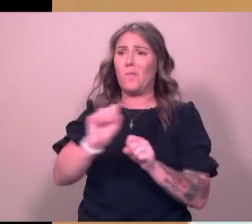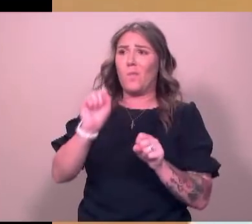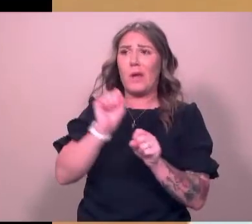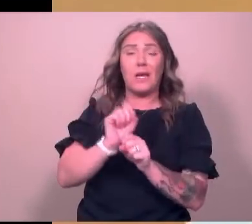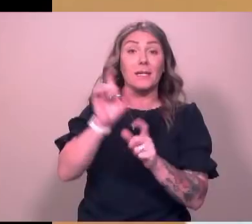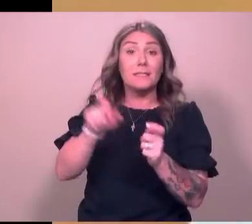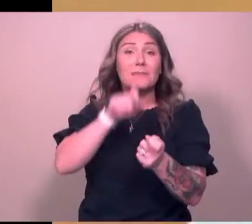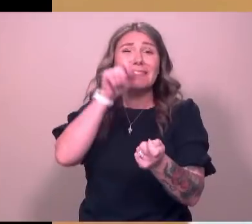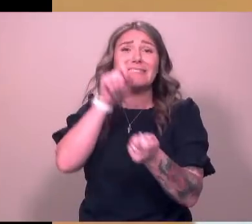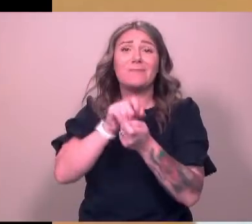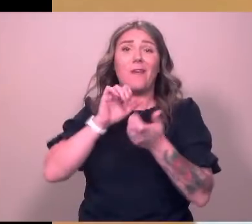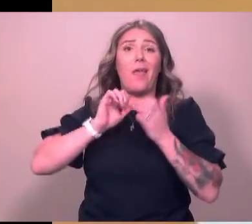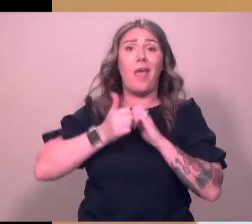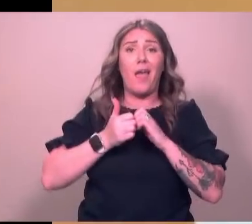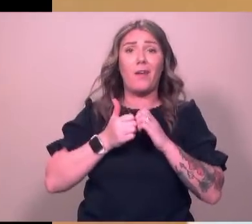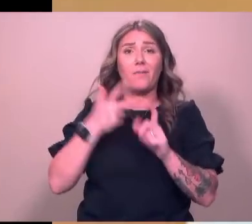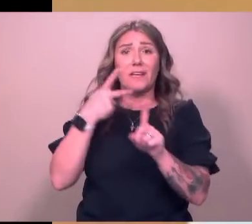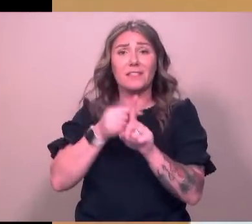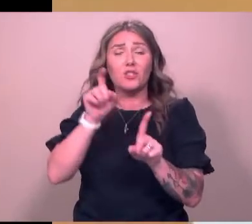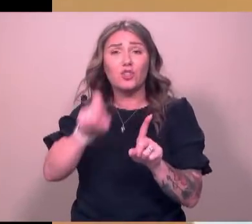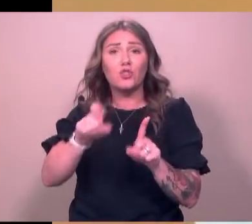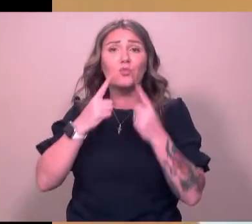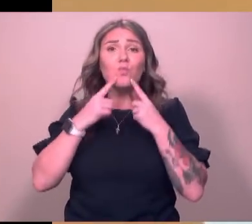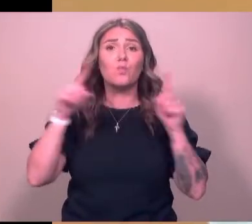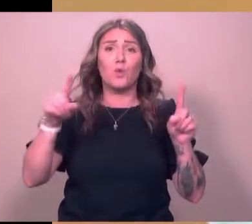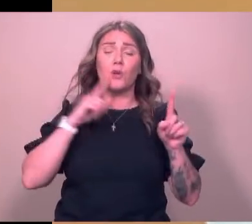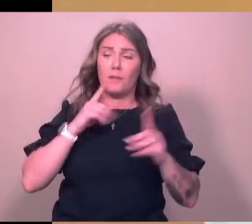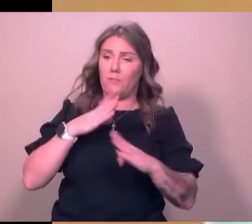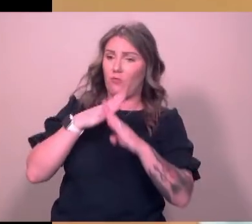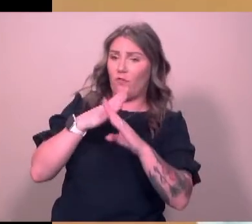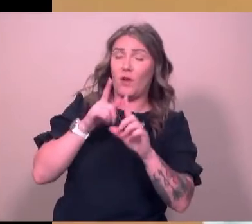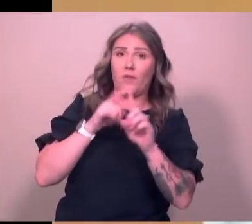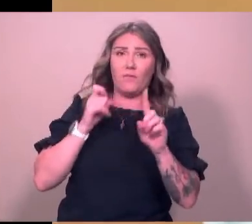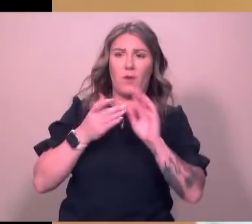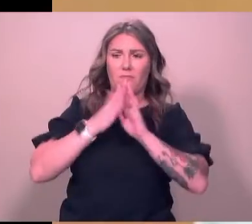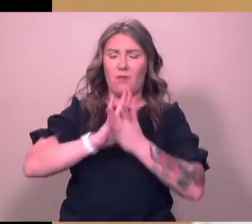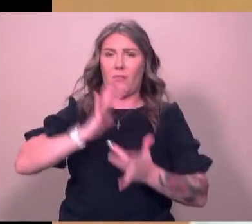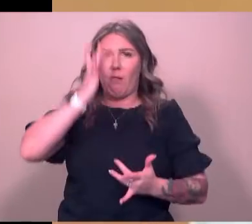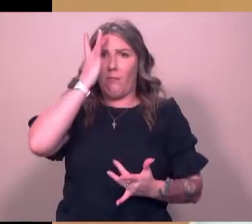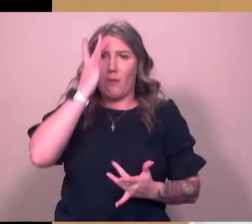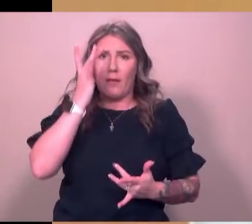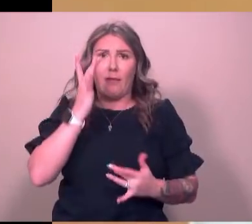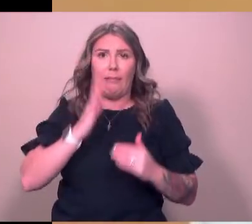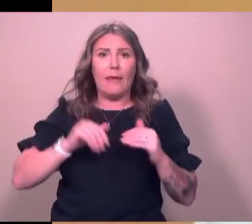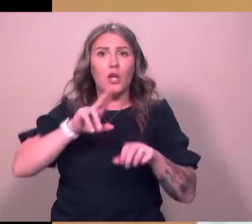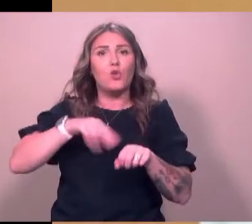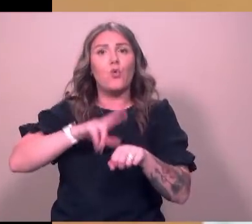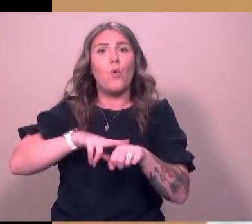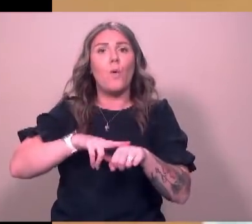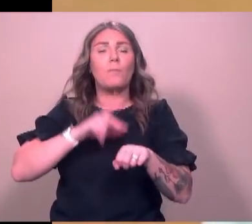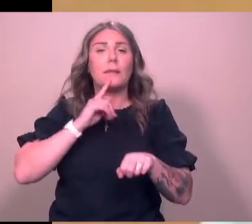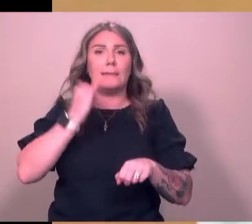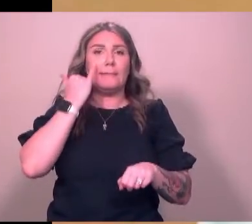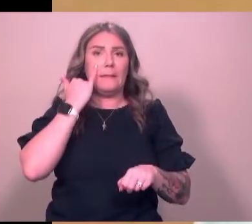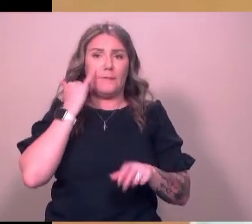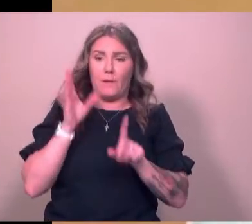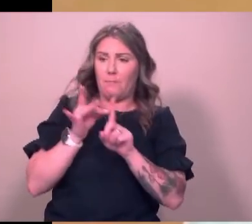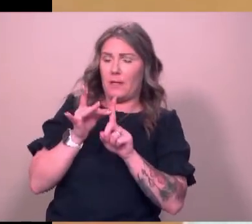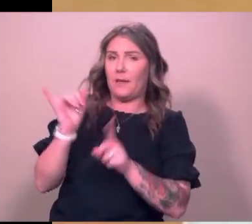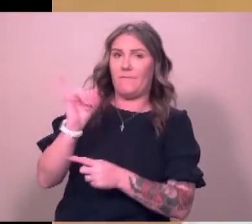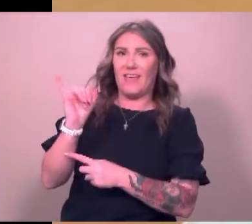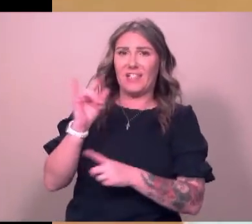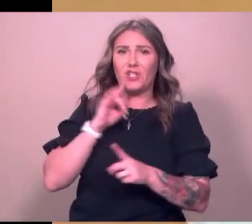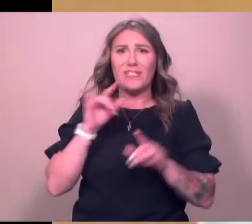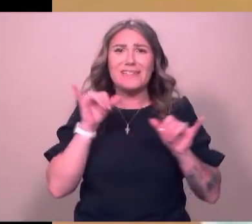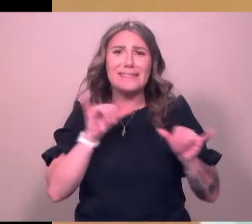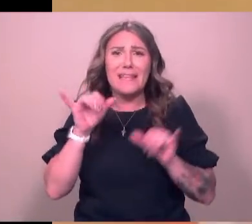how vaccines are supposed to work. They prevent you from getting as sick as you would have normally had you gotten an infection. This is the same for